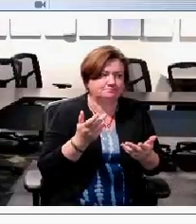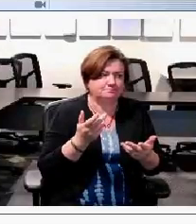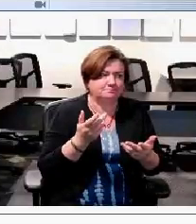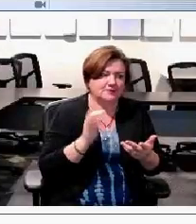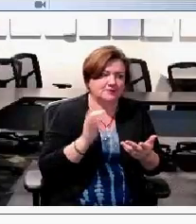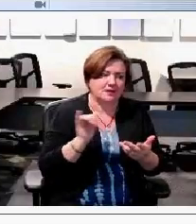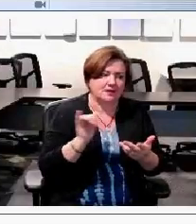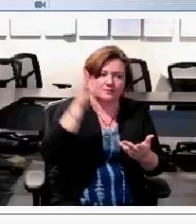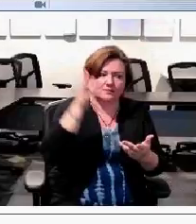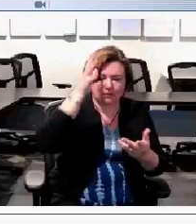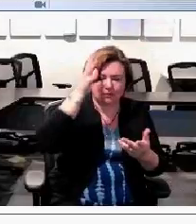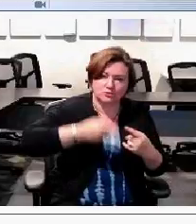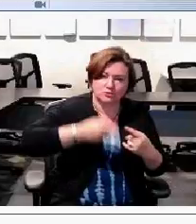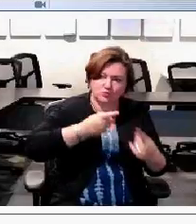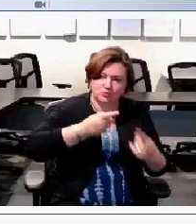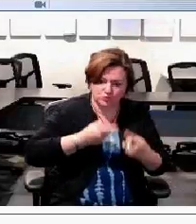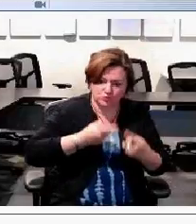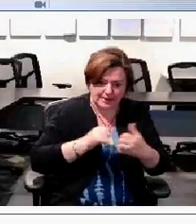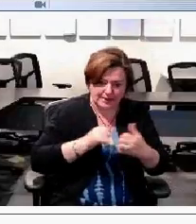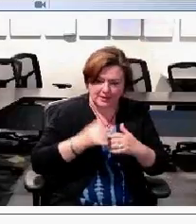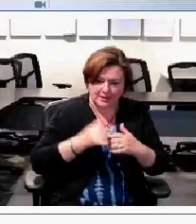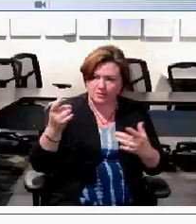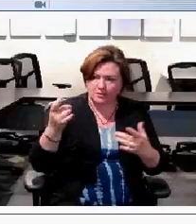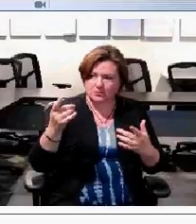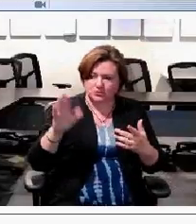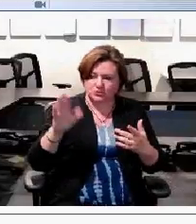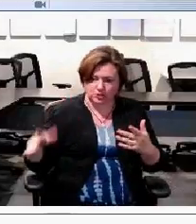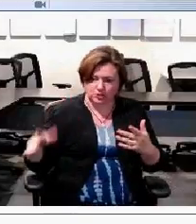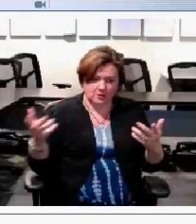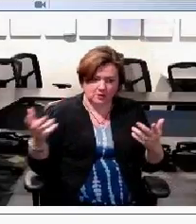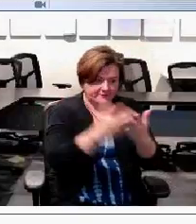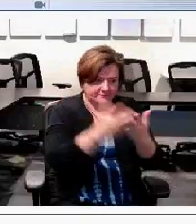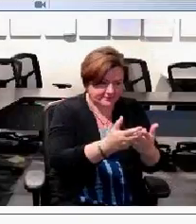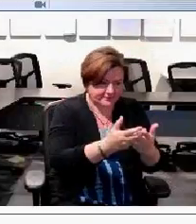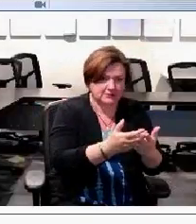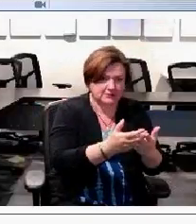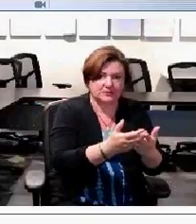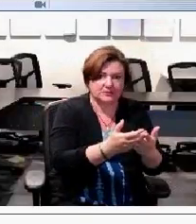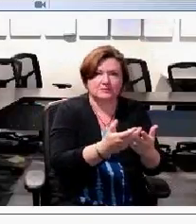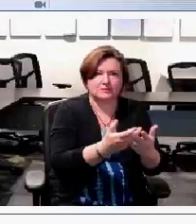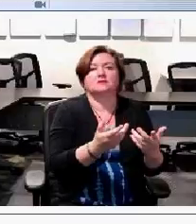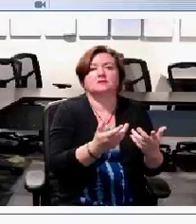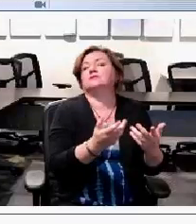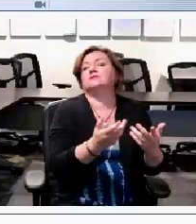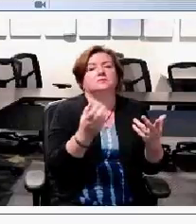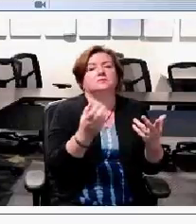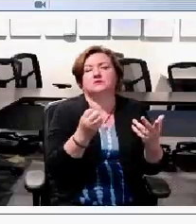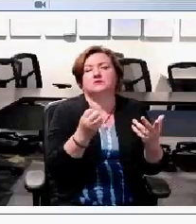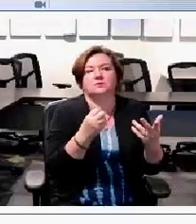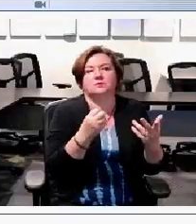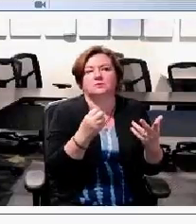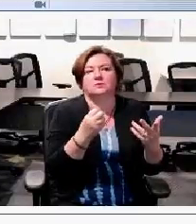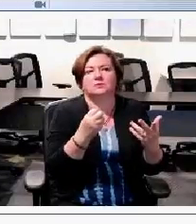struggle with being into a pattern of service. And I guess I'm talking from the perspective in